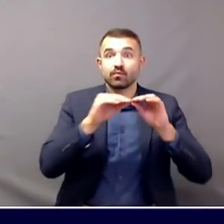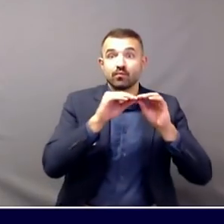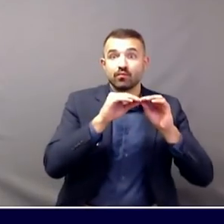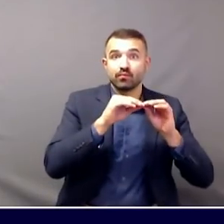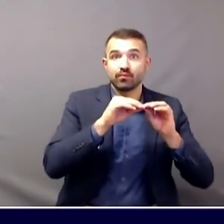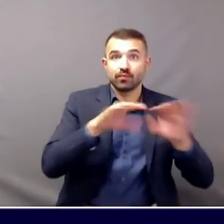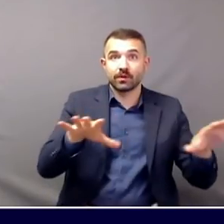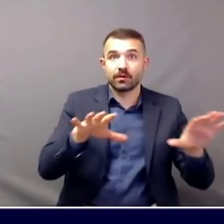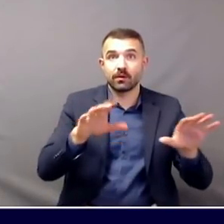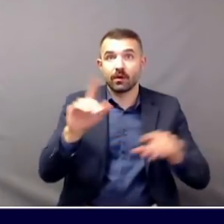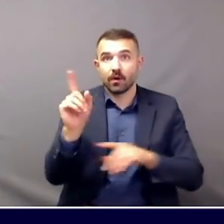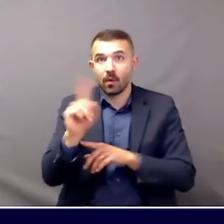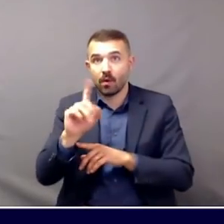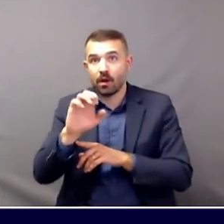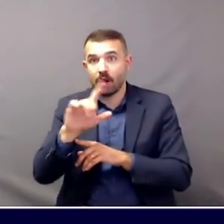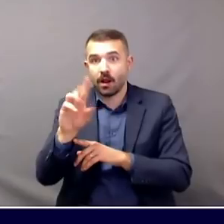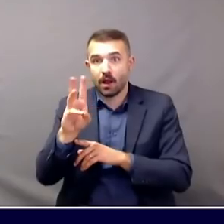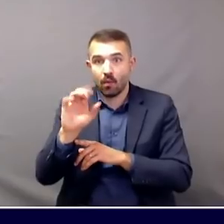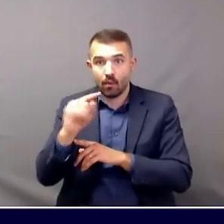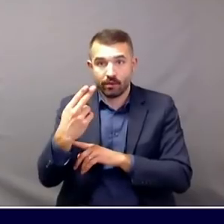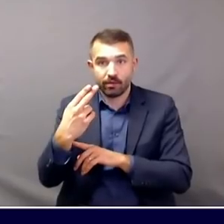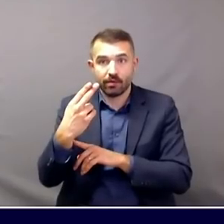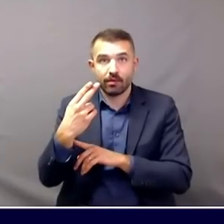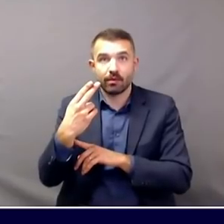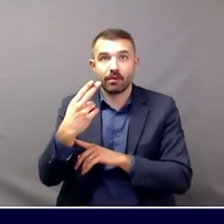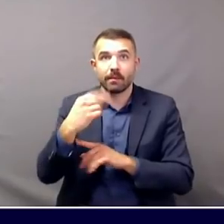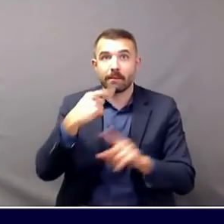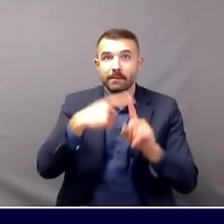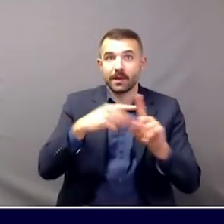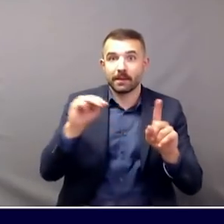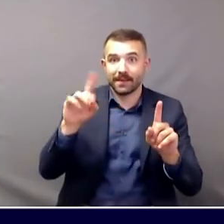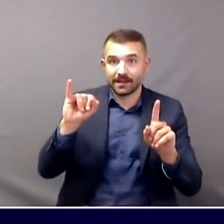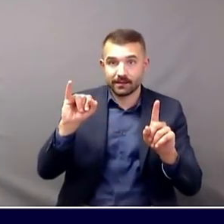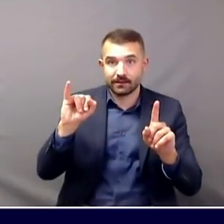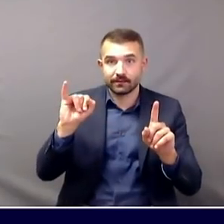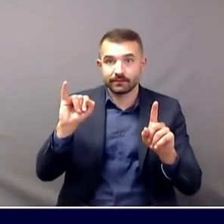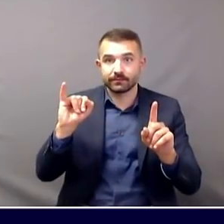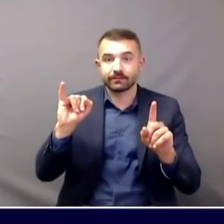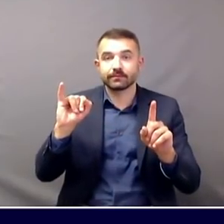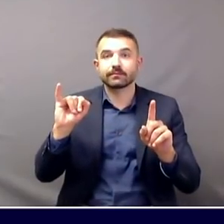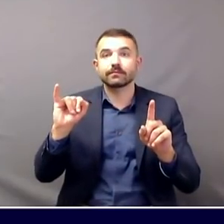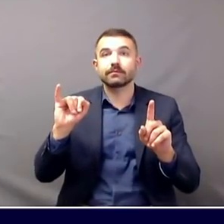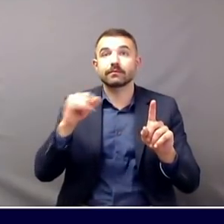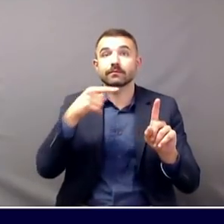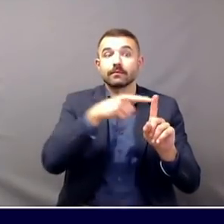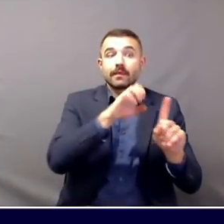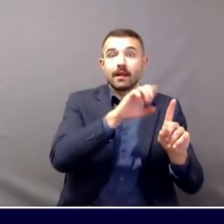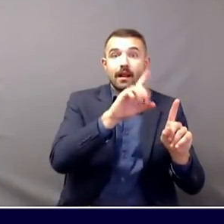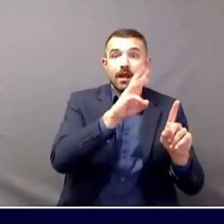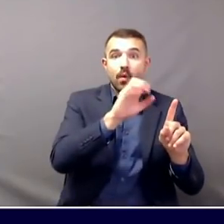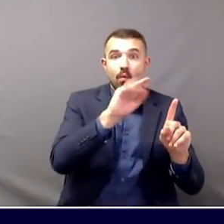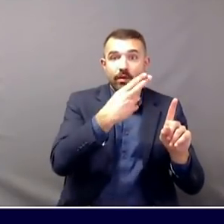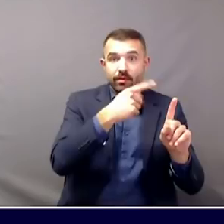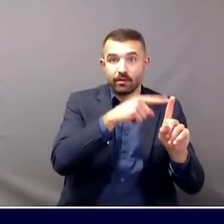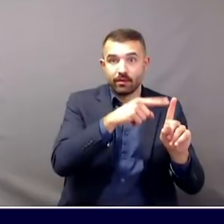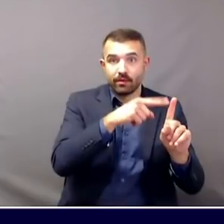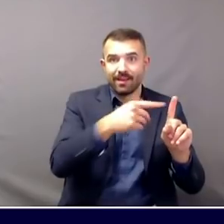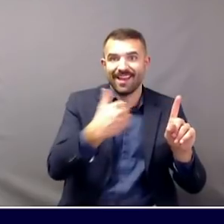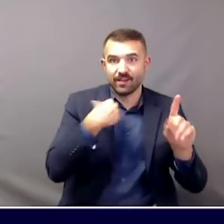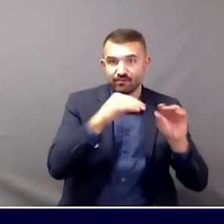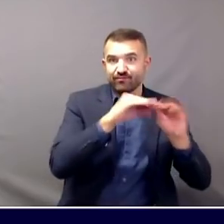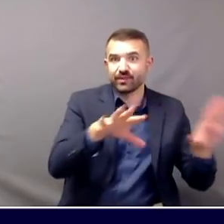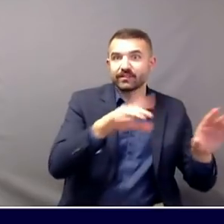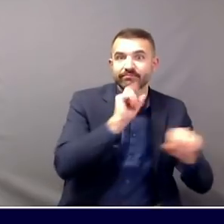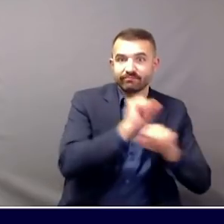In Ellsworth, I wondered if you could update me on the status of a recent outbreak at Kids Peace. It was started out